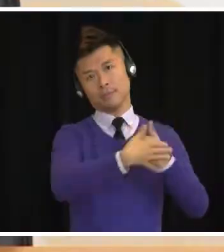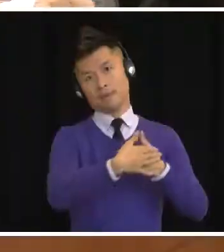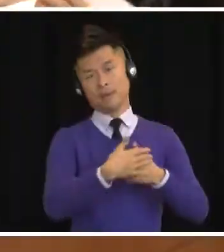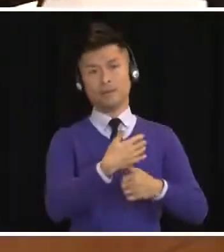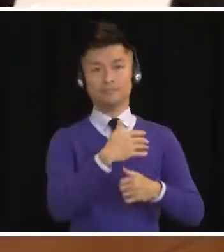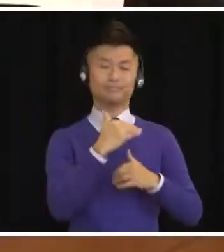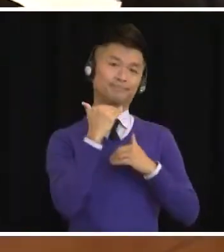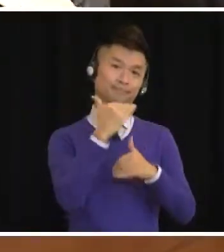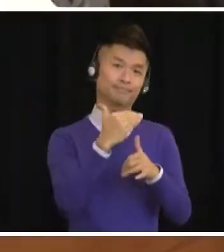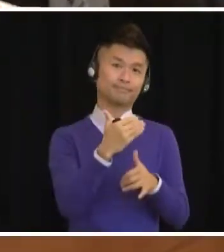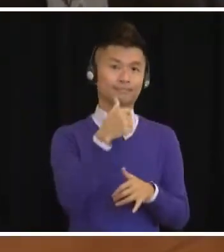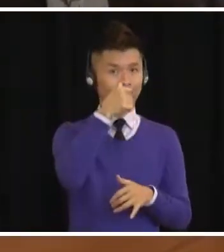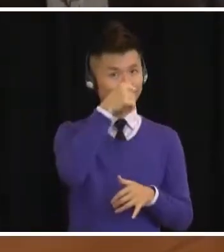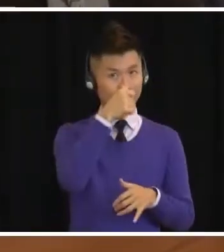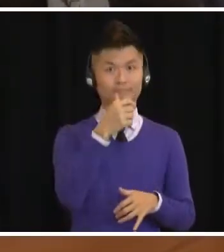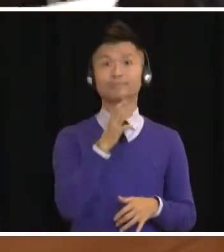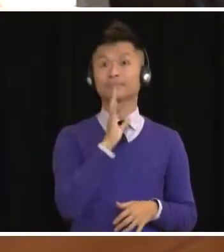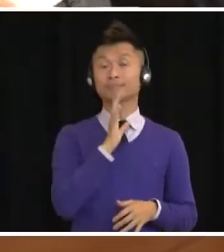You have the floor, Madam,